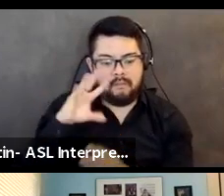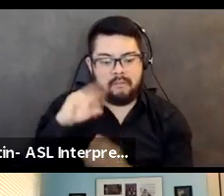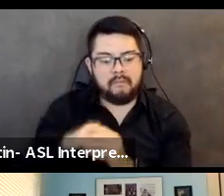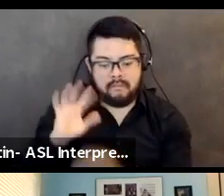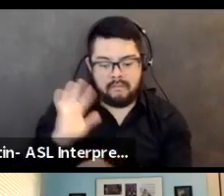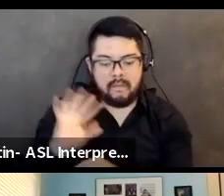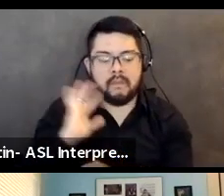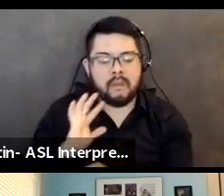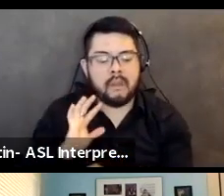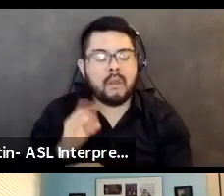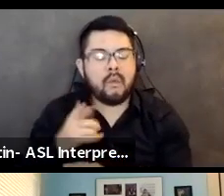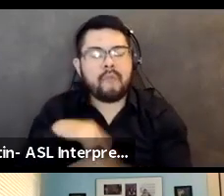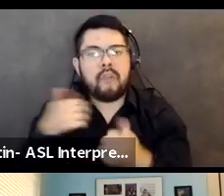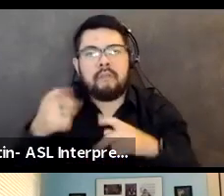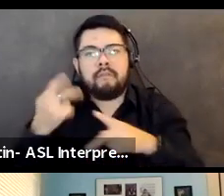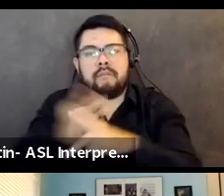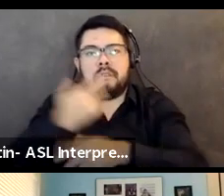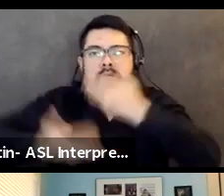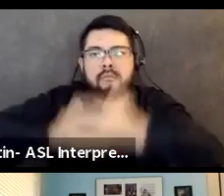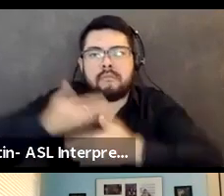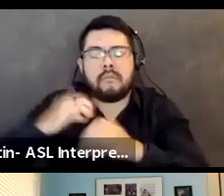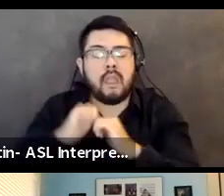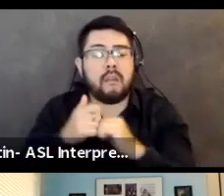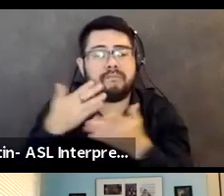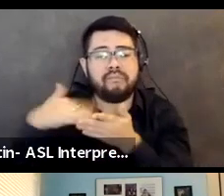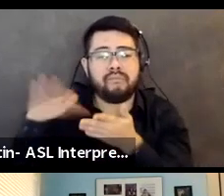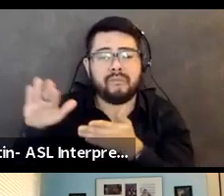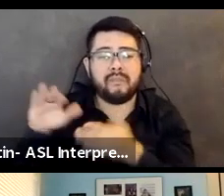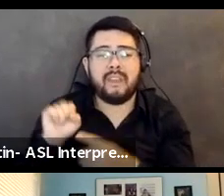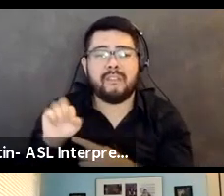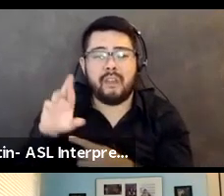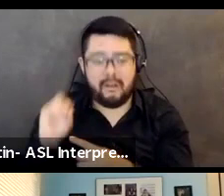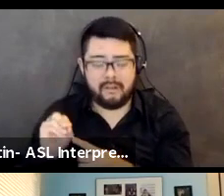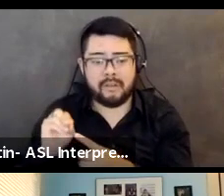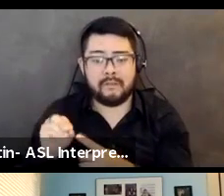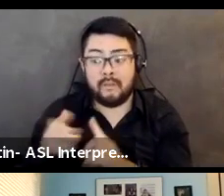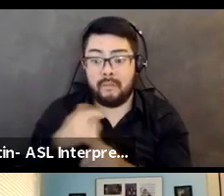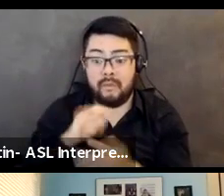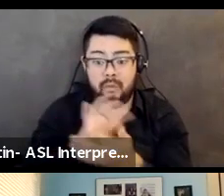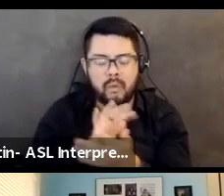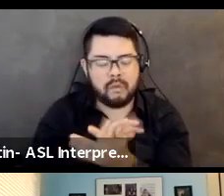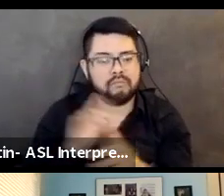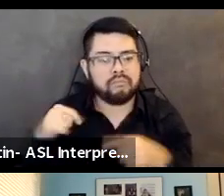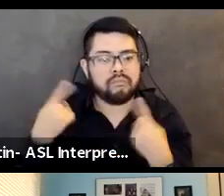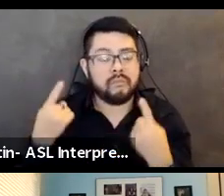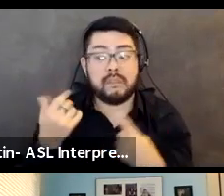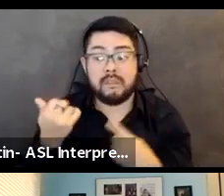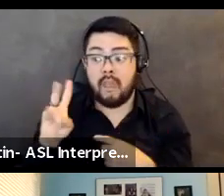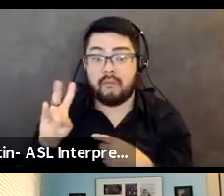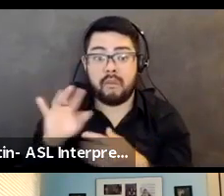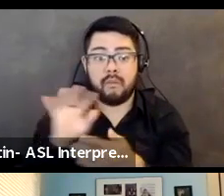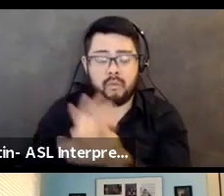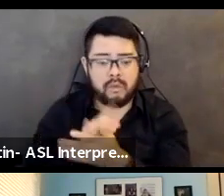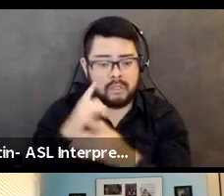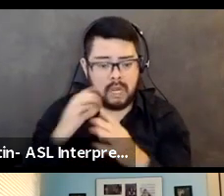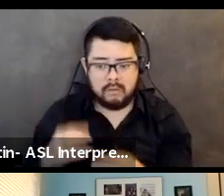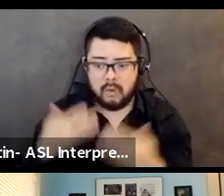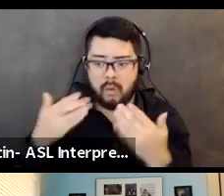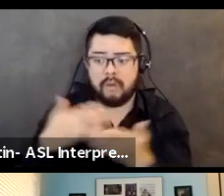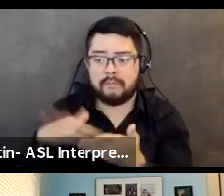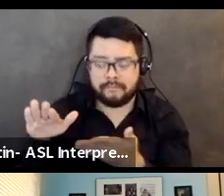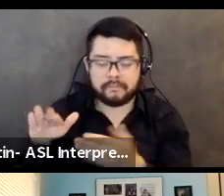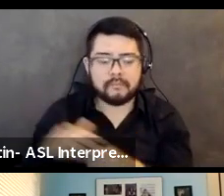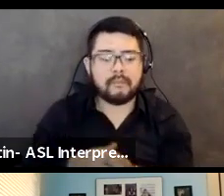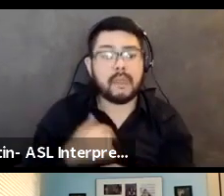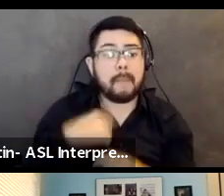with this decision to remove sros from schools and 17 did choose to do so and i'm confident that jay dean and her team will help those